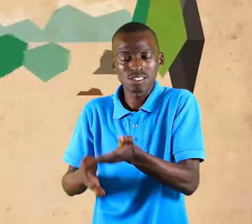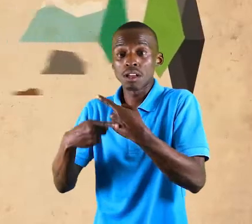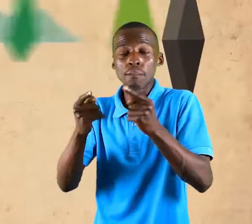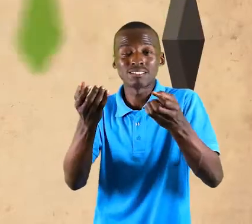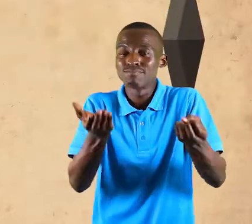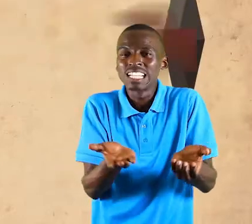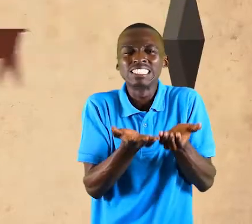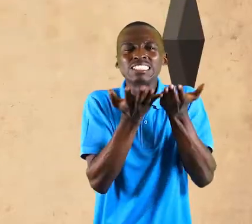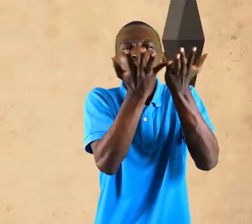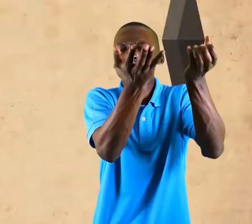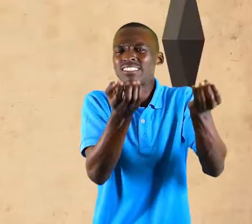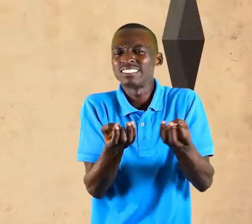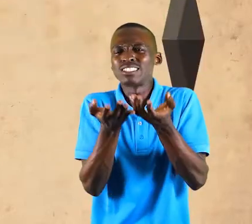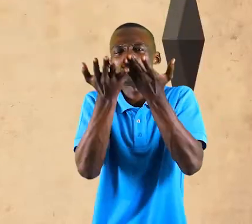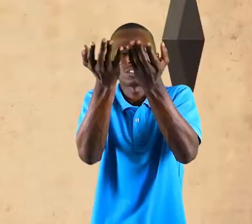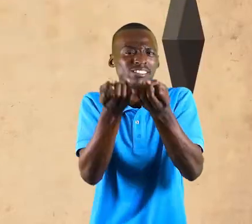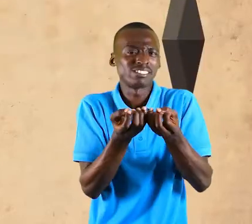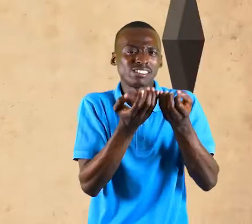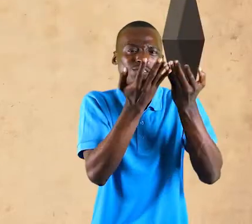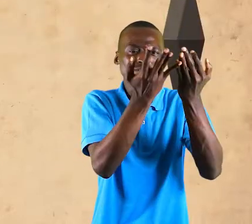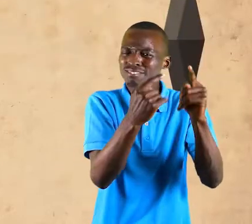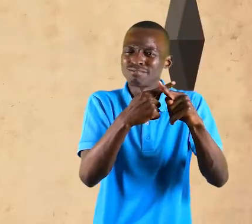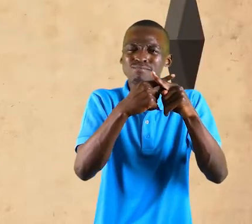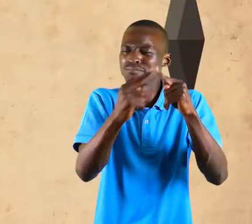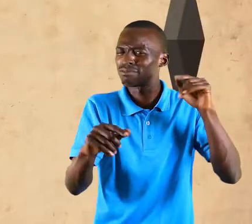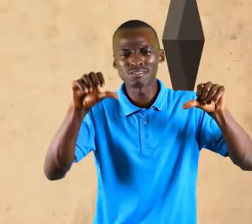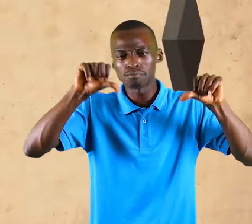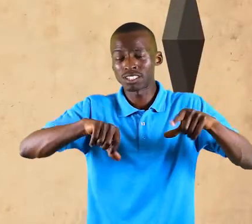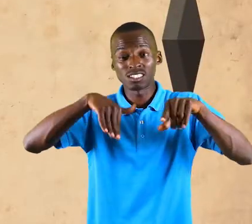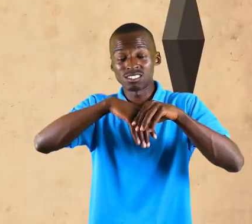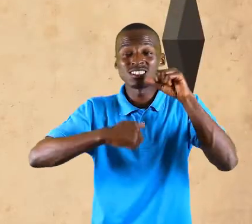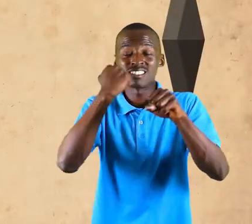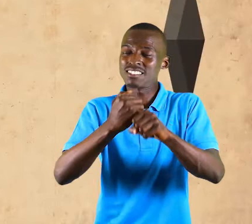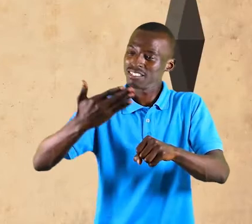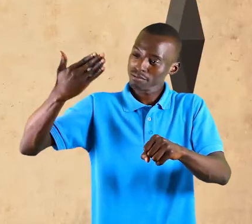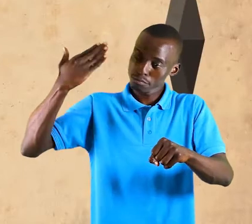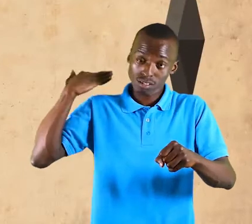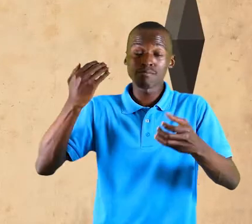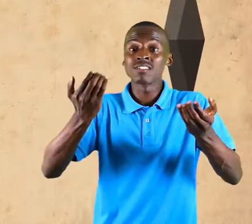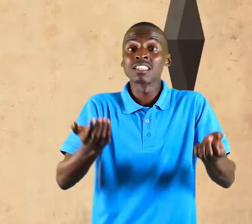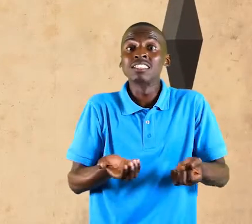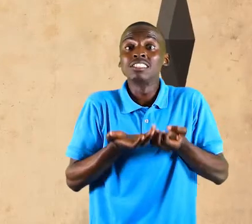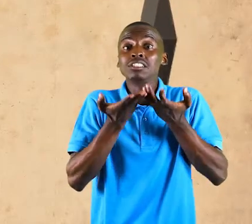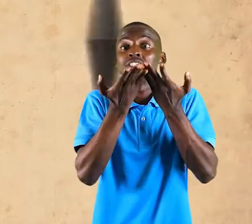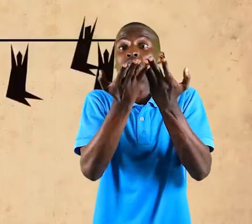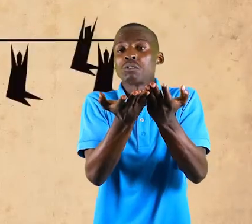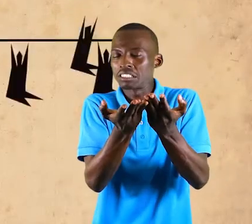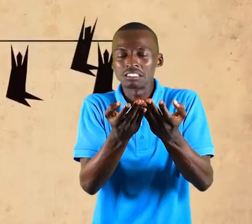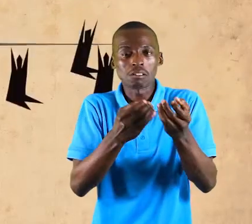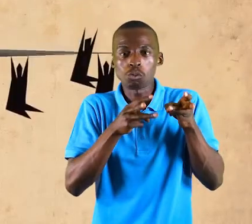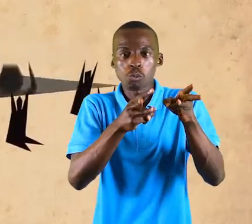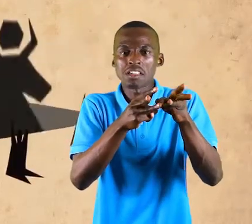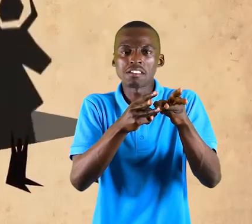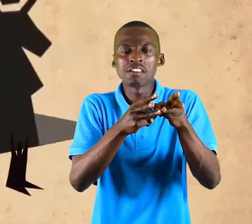let's be honest, sacrifices in general seem so barbaric. We have to remember that in the ancient world, sacrifices were the